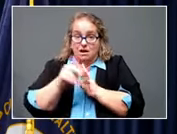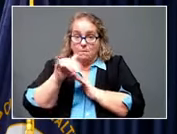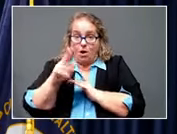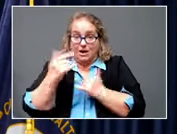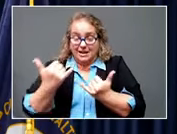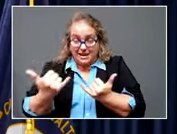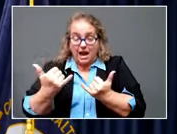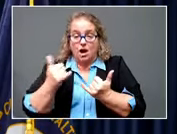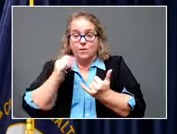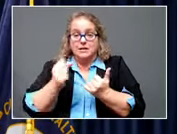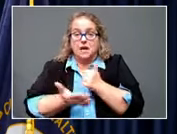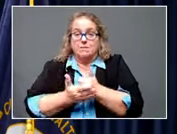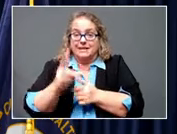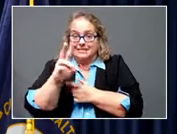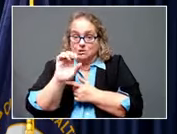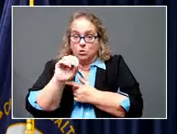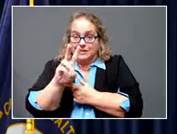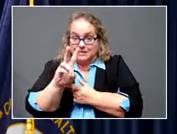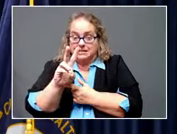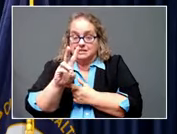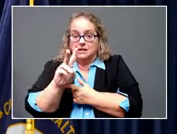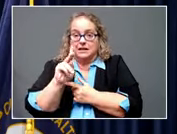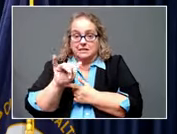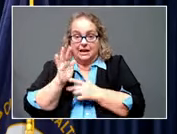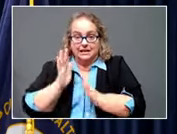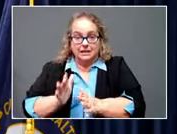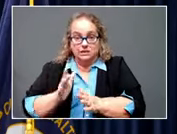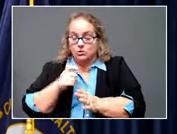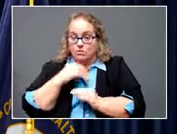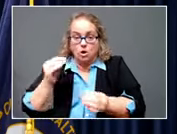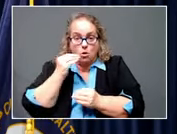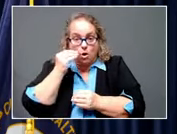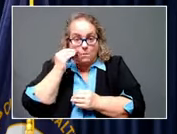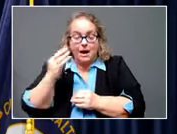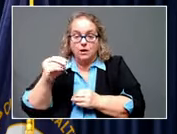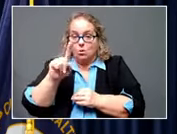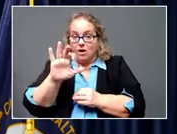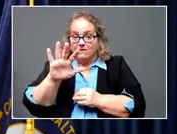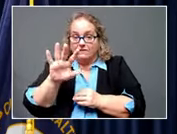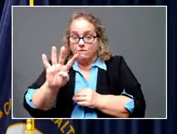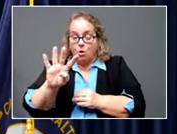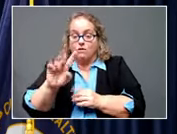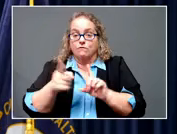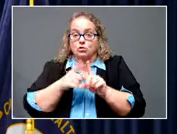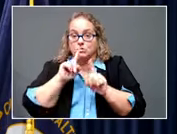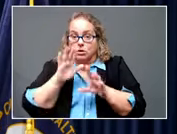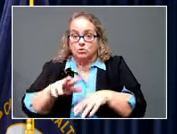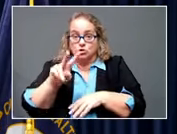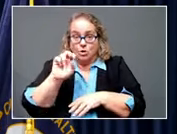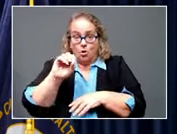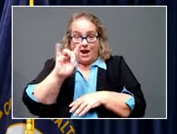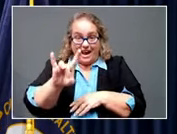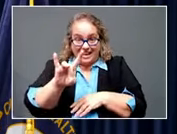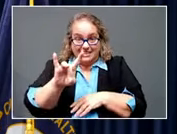Kentuckians and 154 first responders. We have 208 state park rooms occupied by displaced families